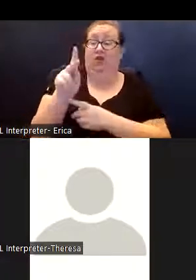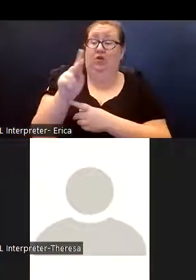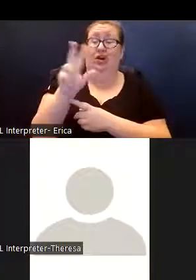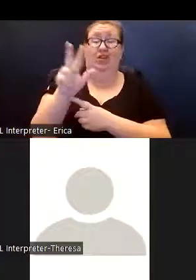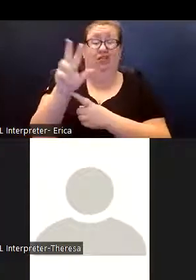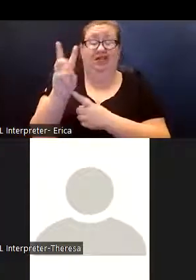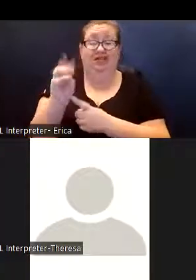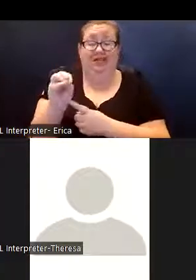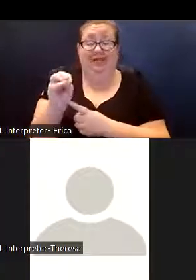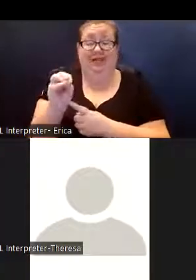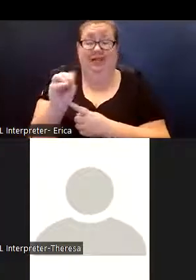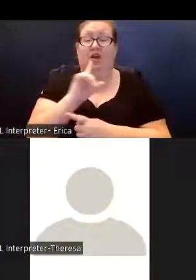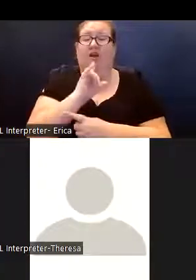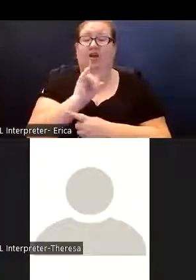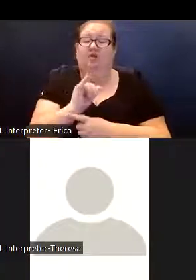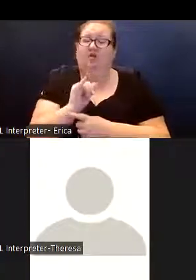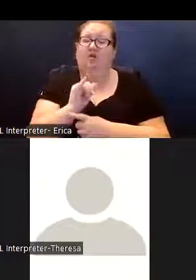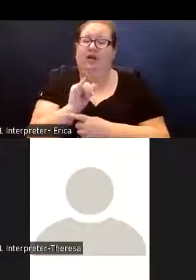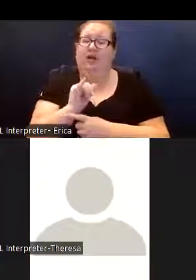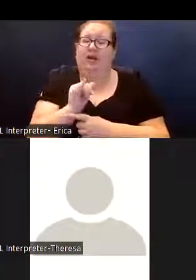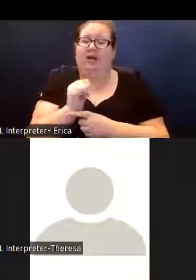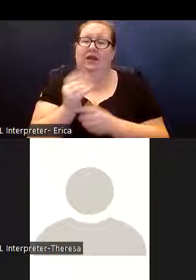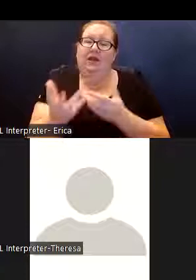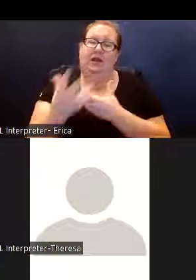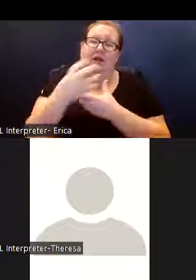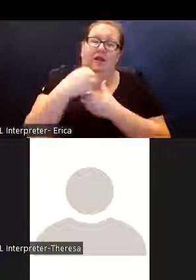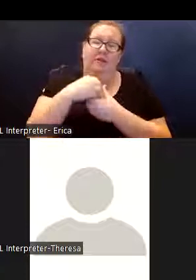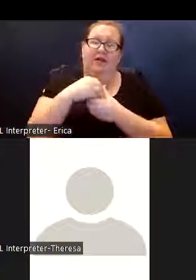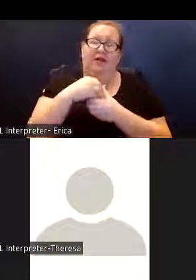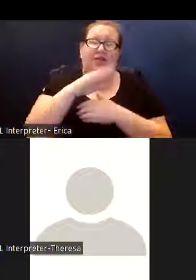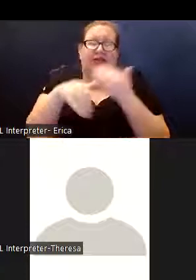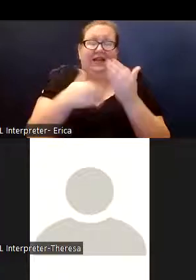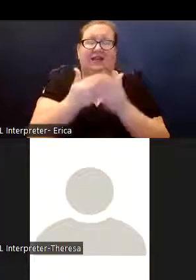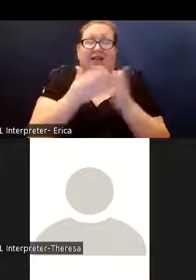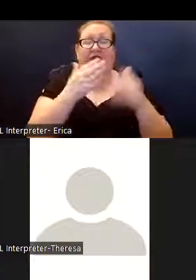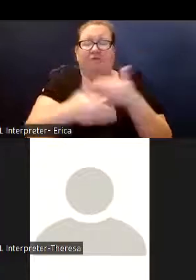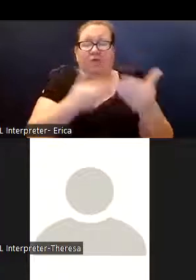really enveloping the entire process around these principles of